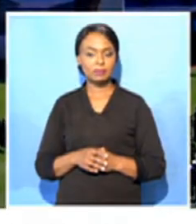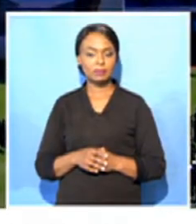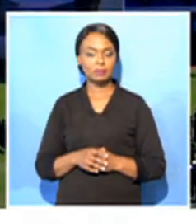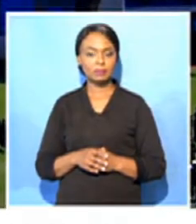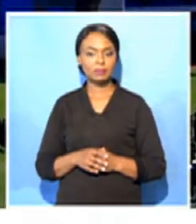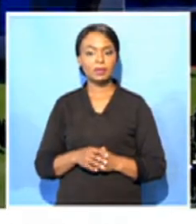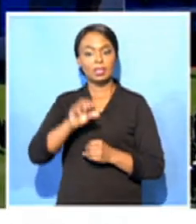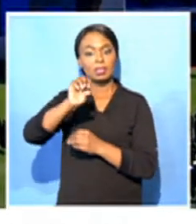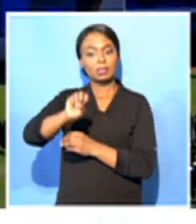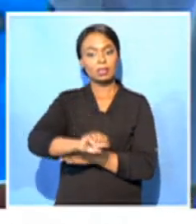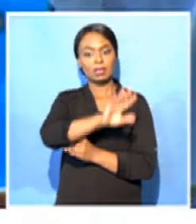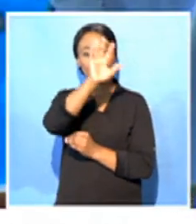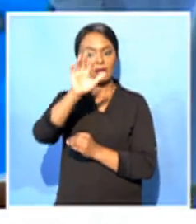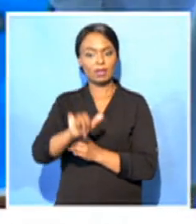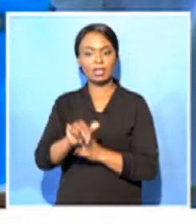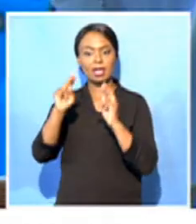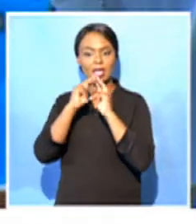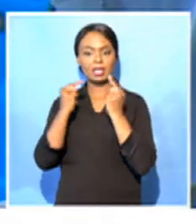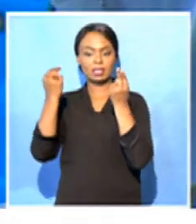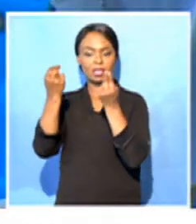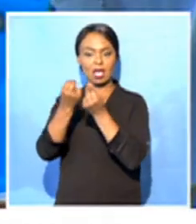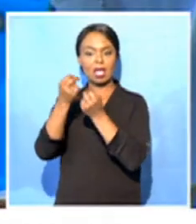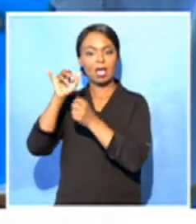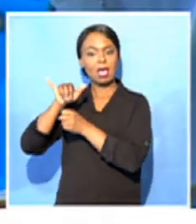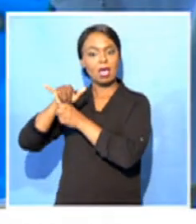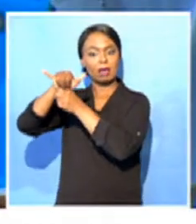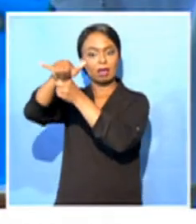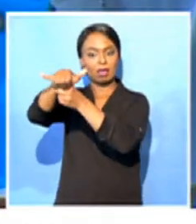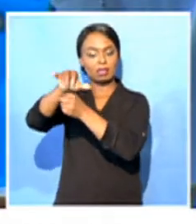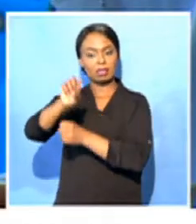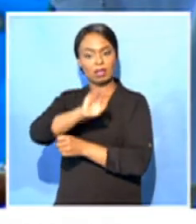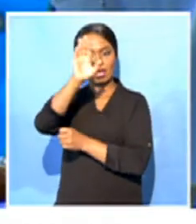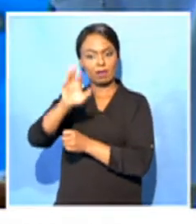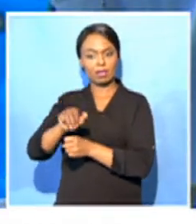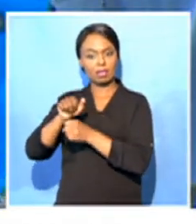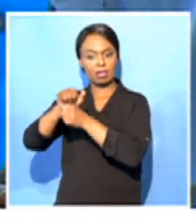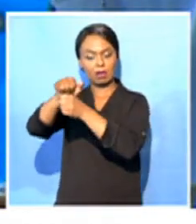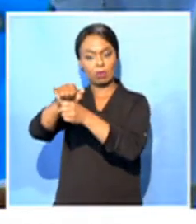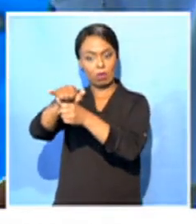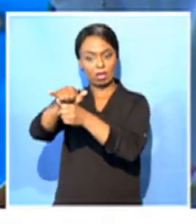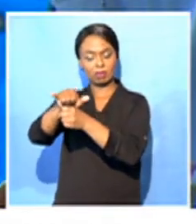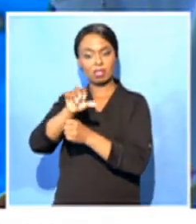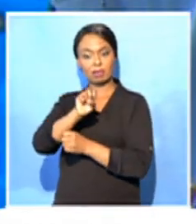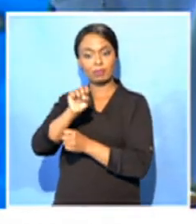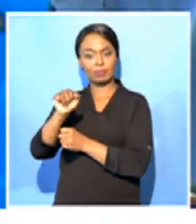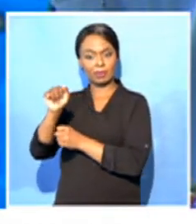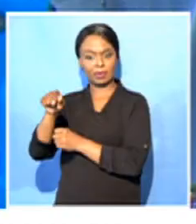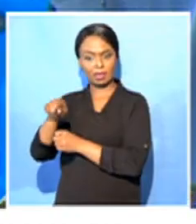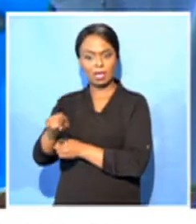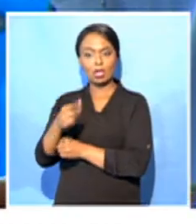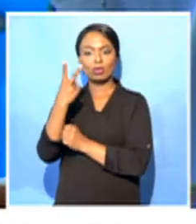The South African national air carrier, South African Airways, is represented in the flypast by utilizing